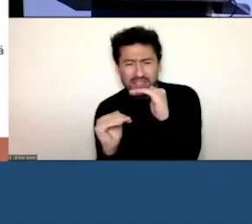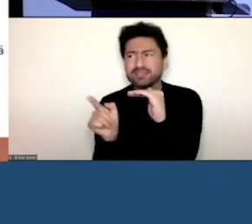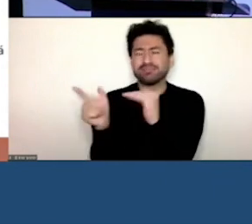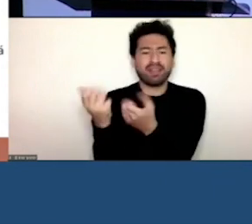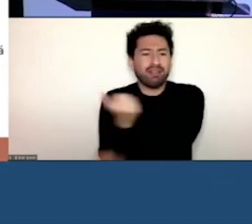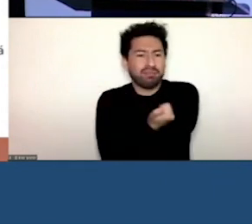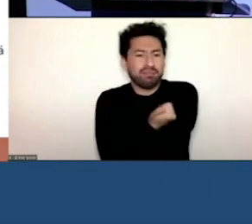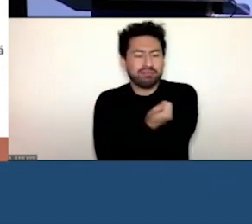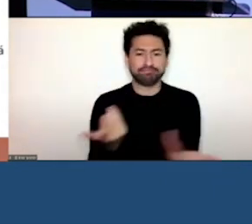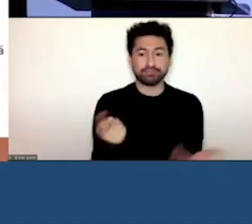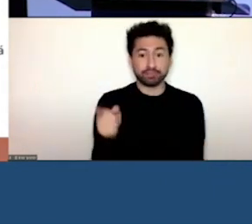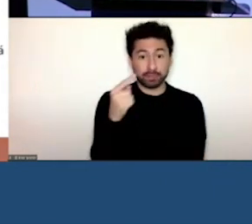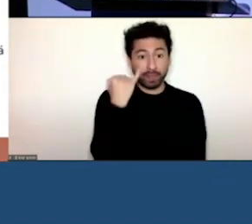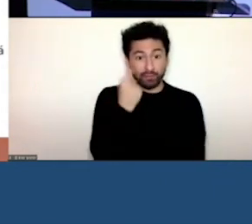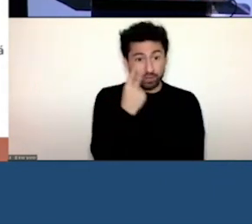So when we look,